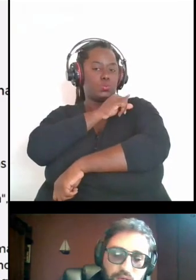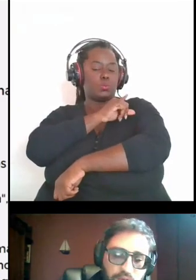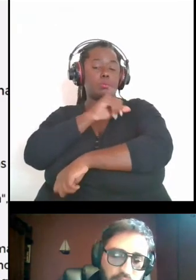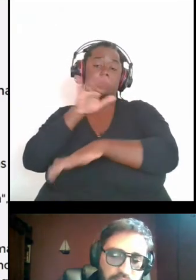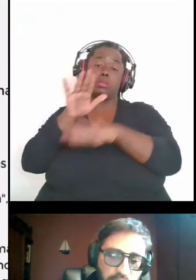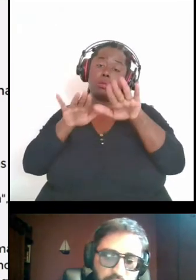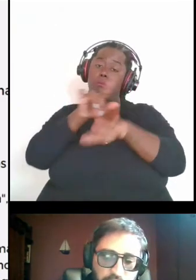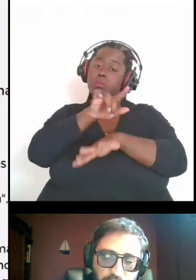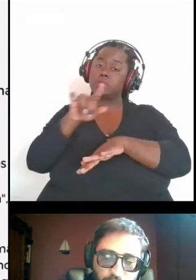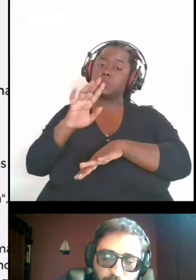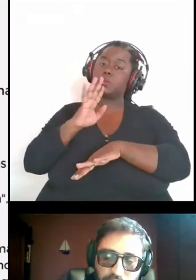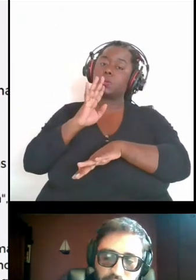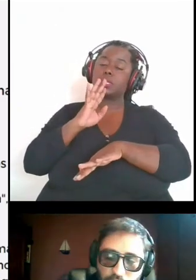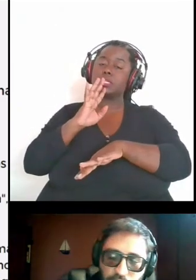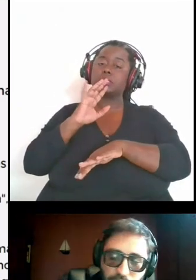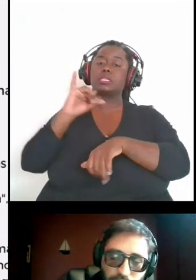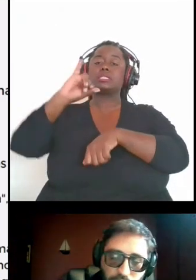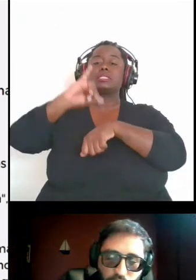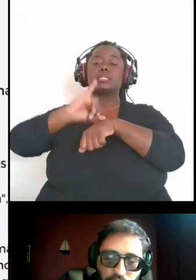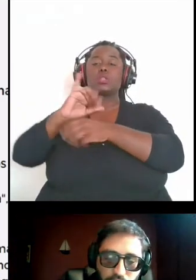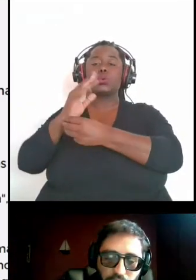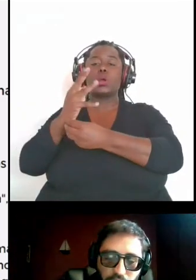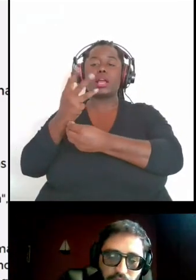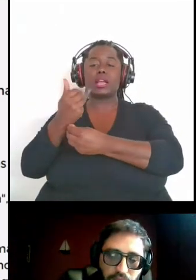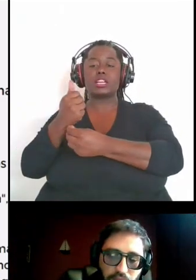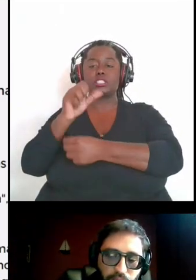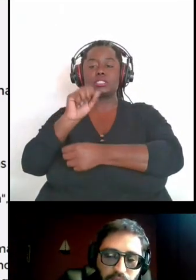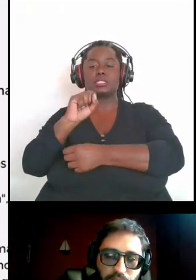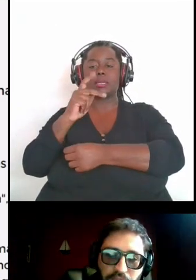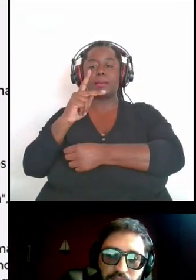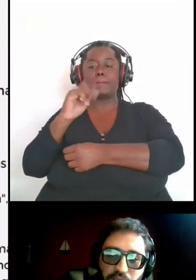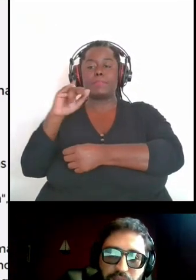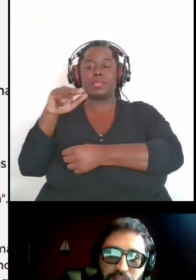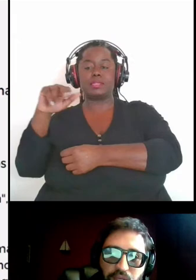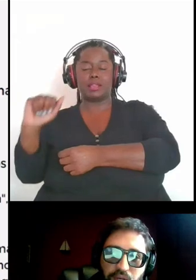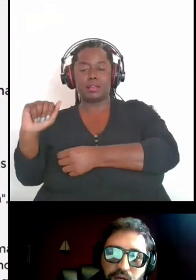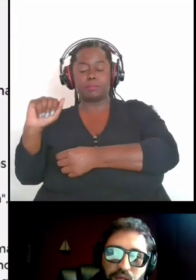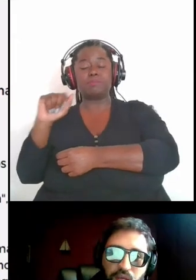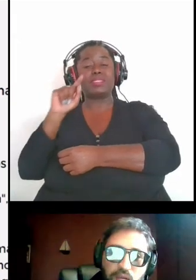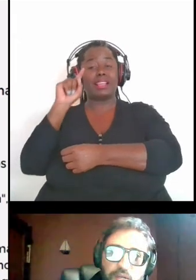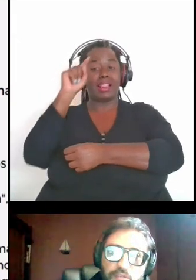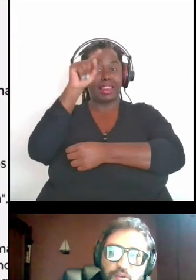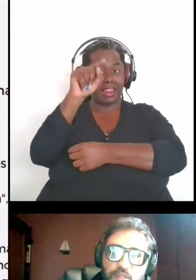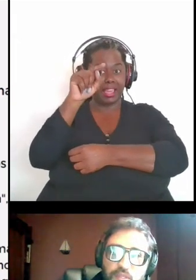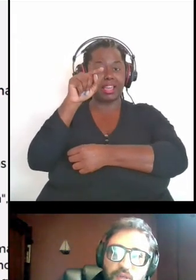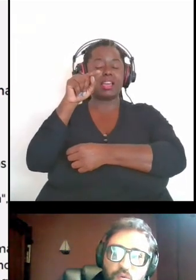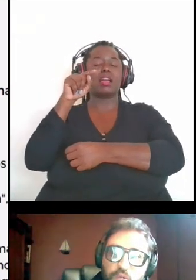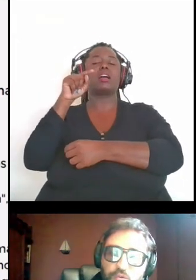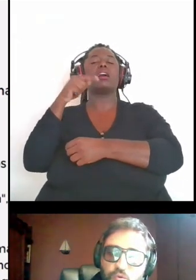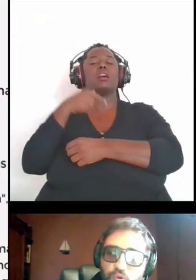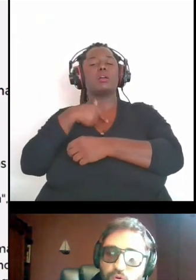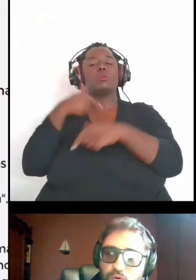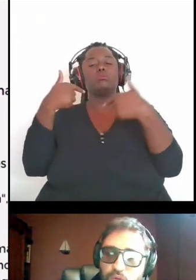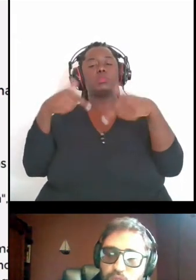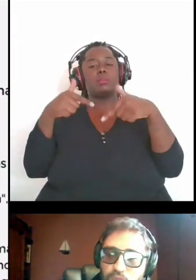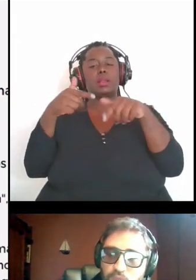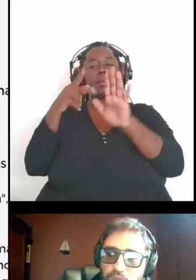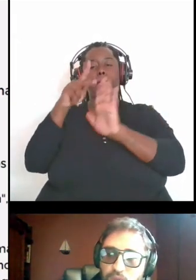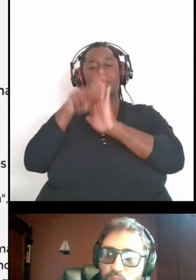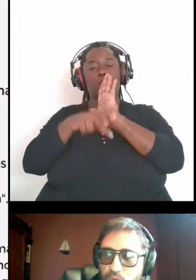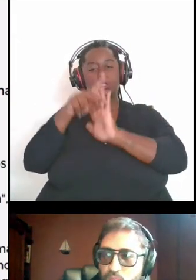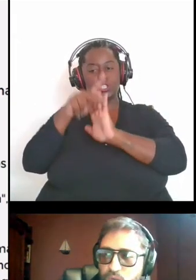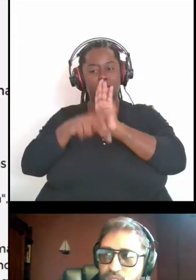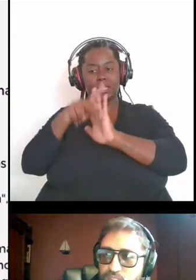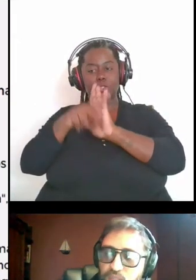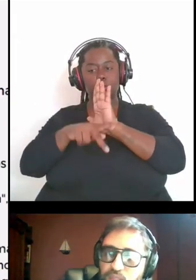familiar with that this is called the Spina art center and there I worked with the